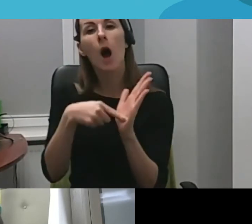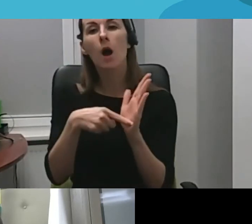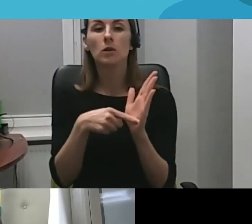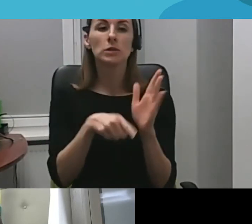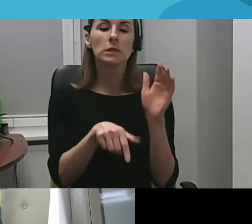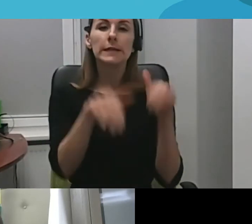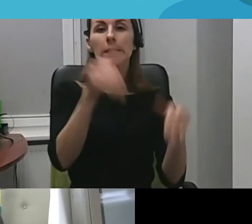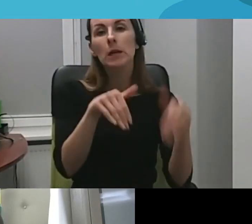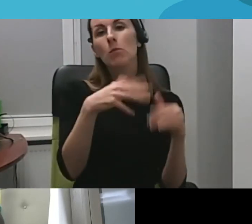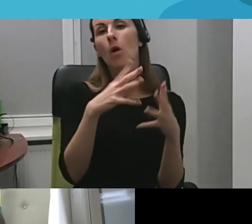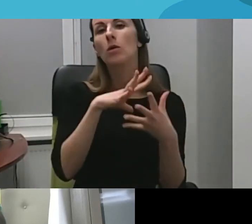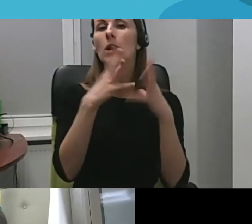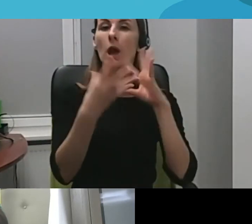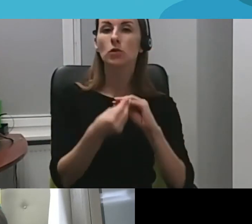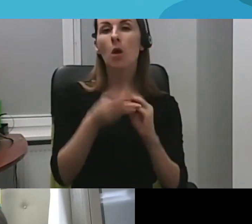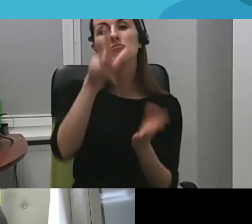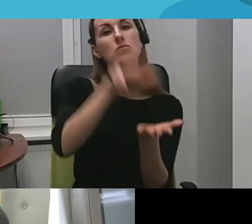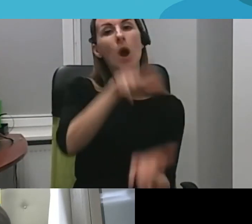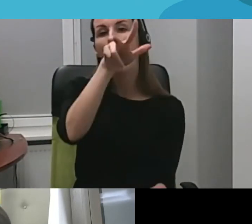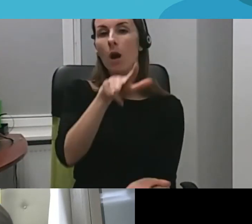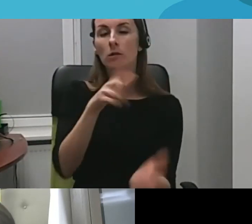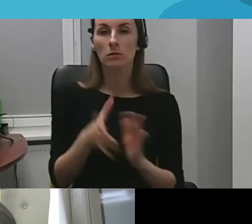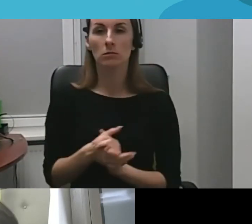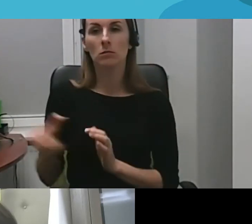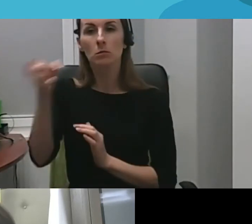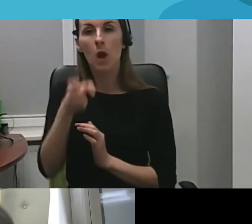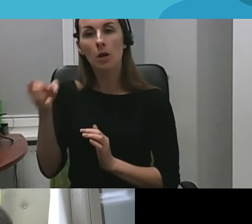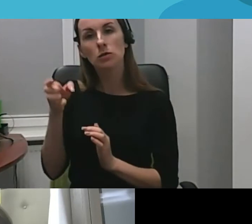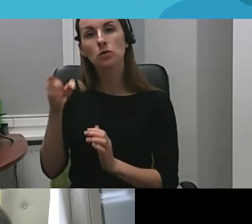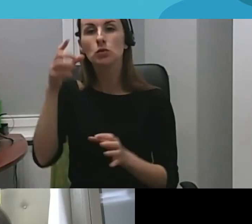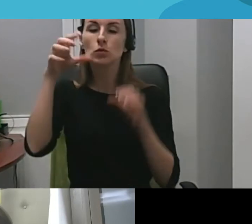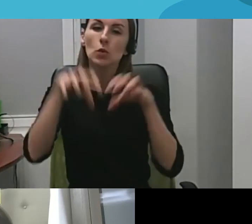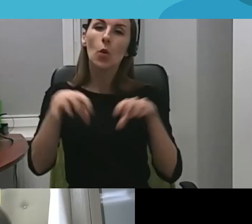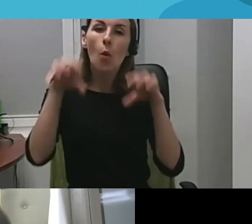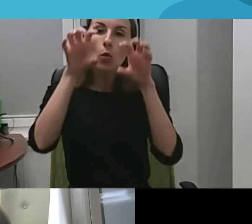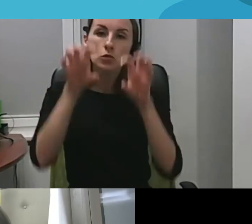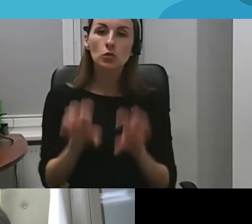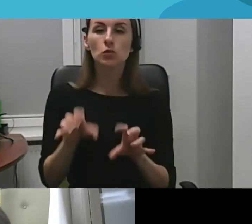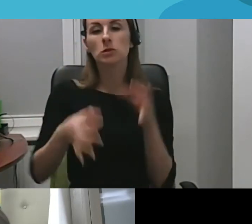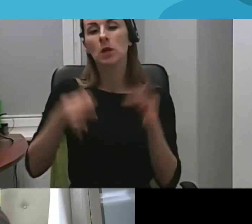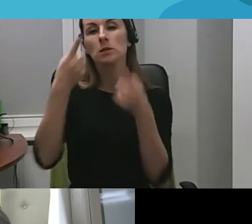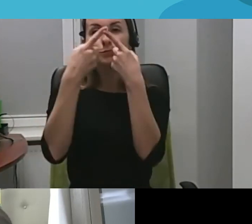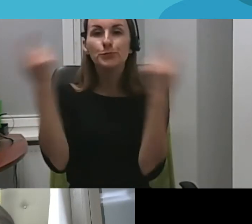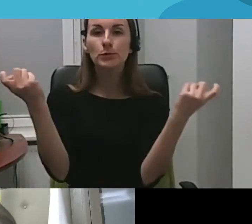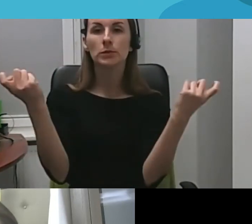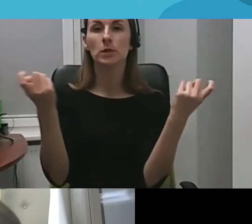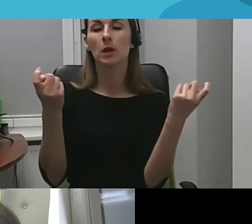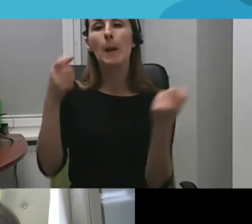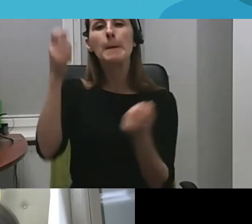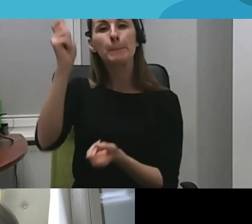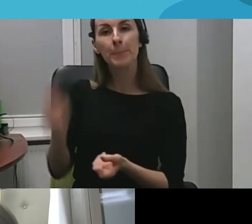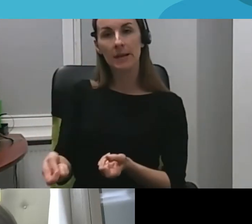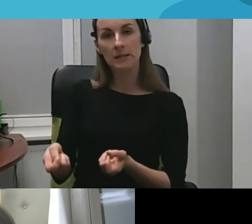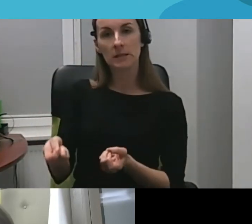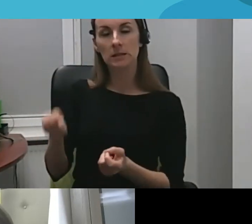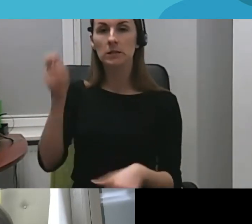the Belarus Constitutional Court just proclaimed about legitimacy of the presidential elections. And the second